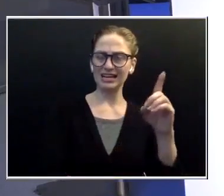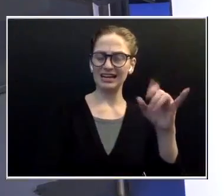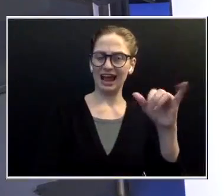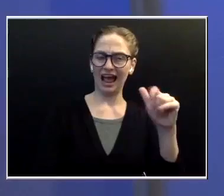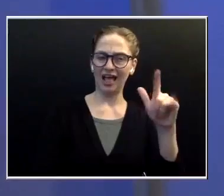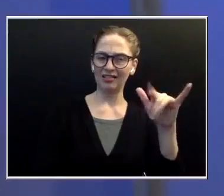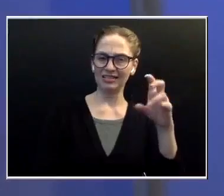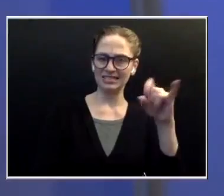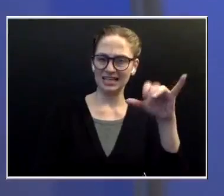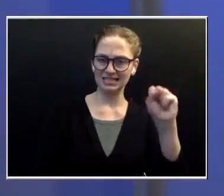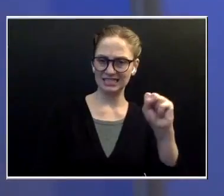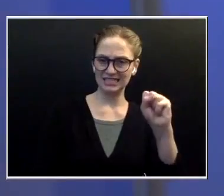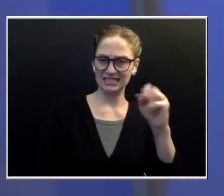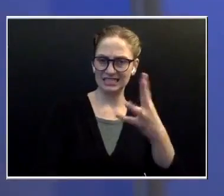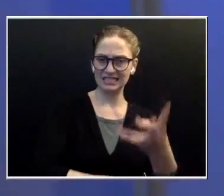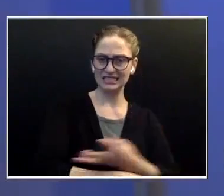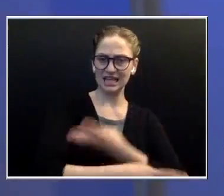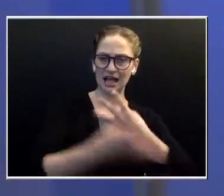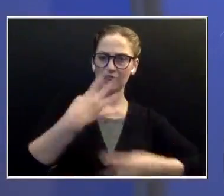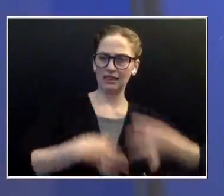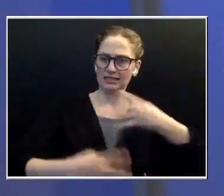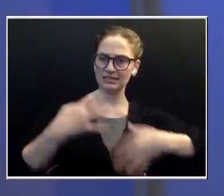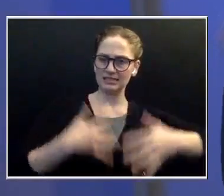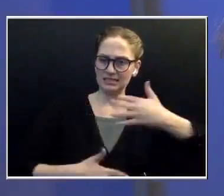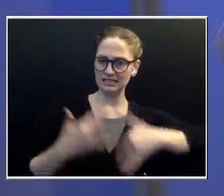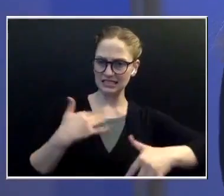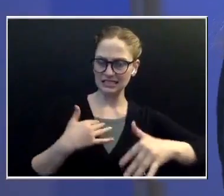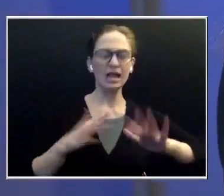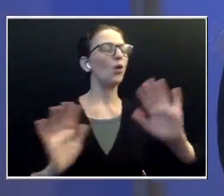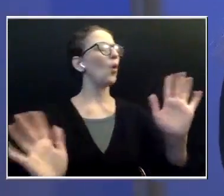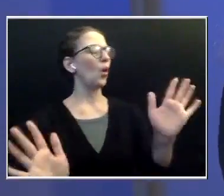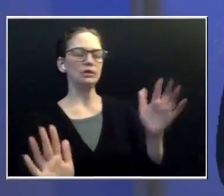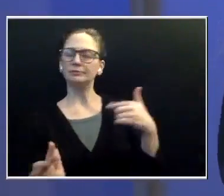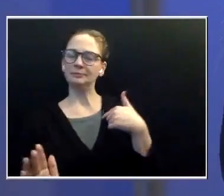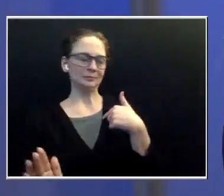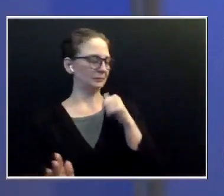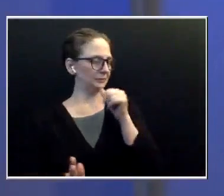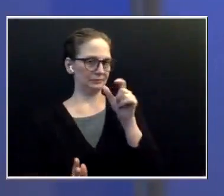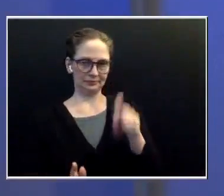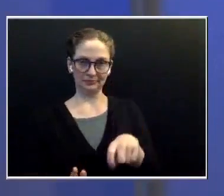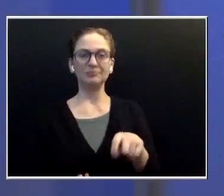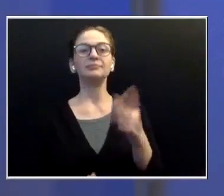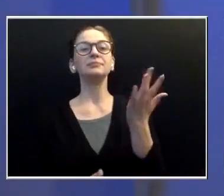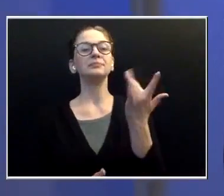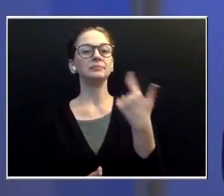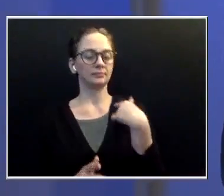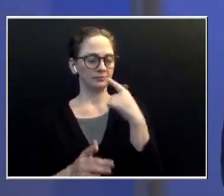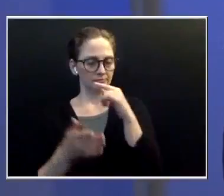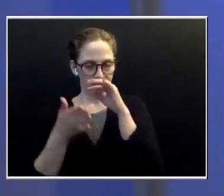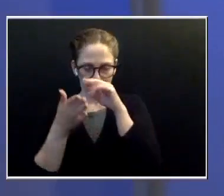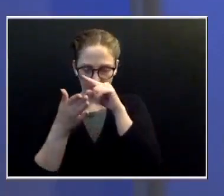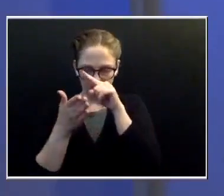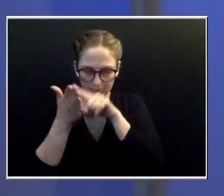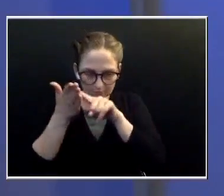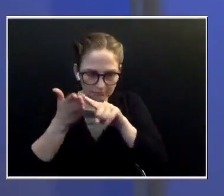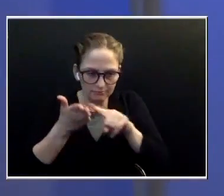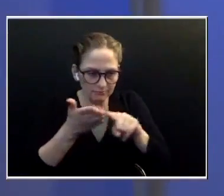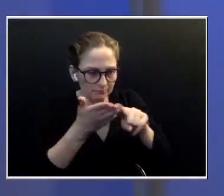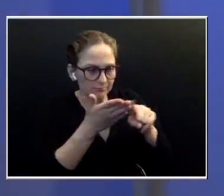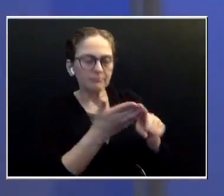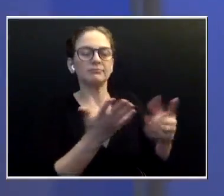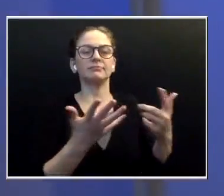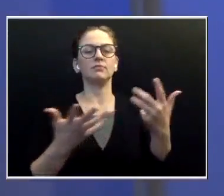very fortunate people that by doing all of this homework beforehand and really knowing what